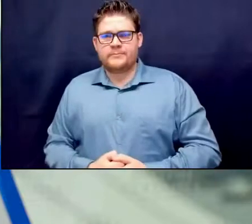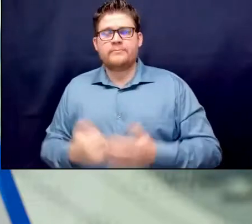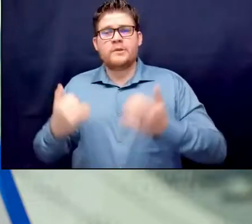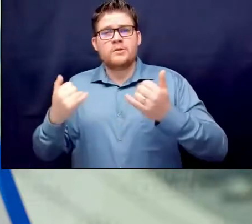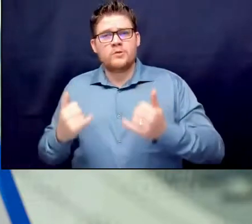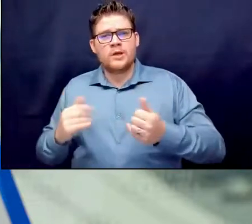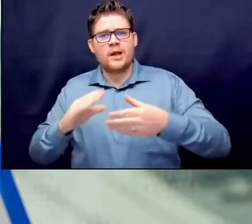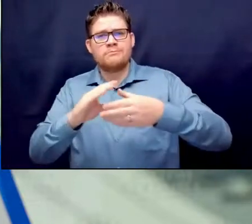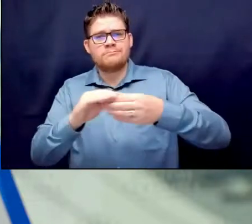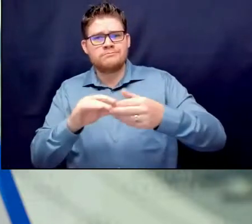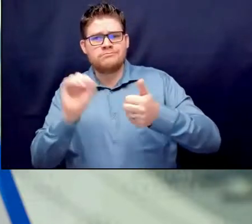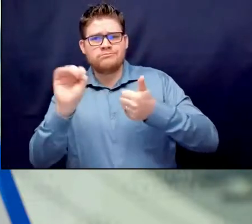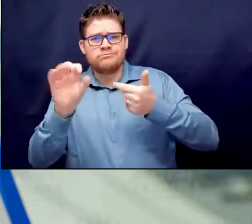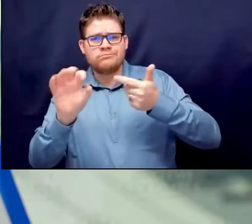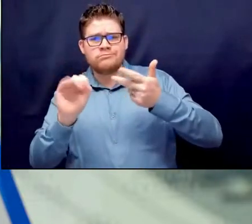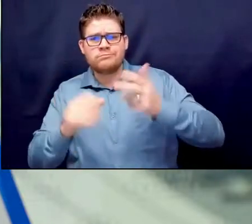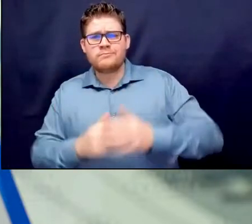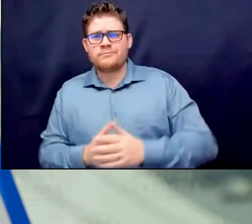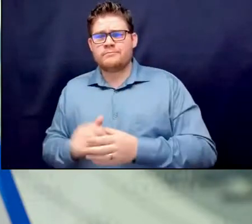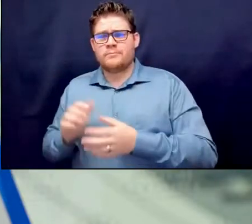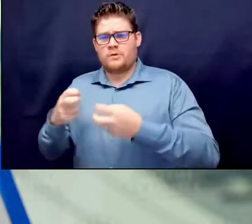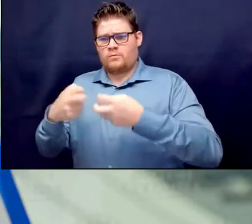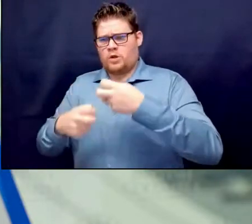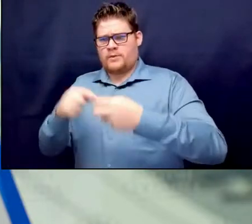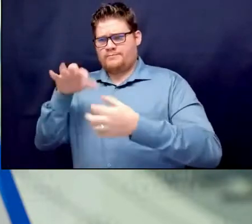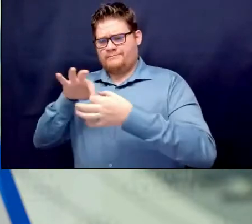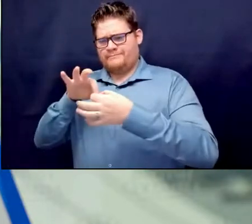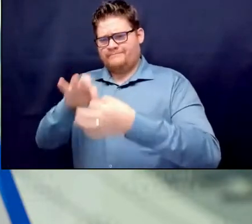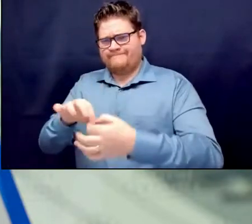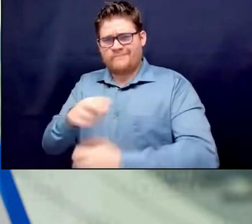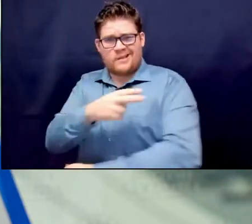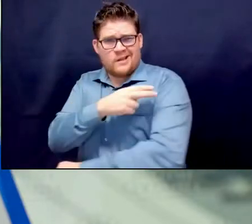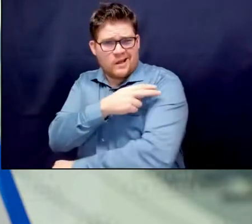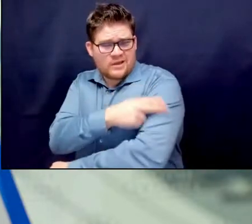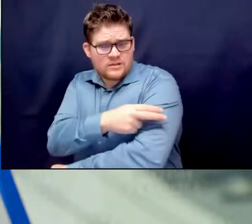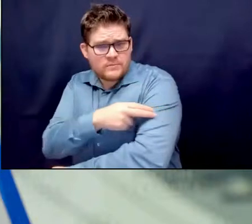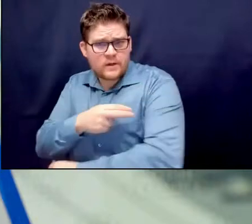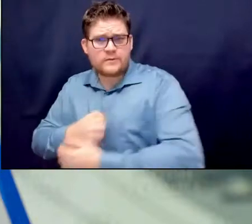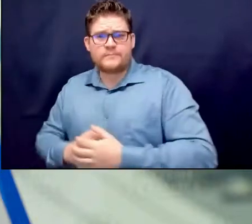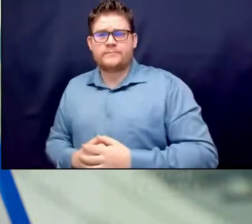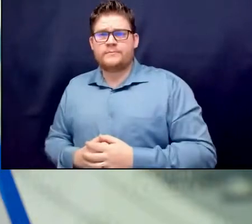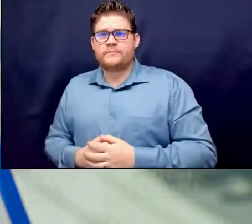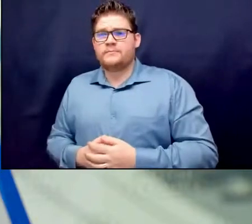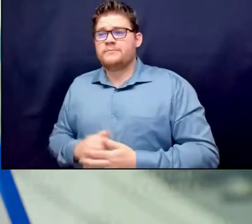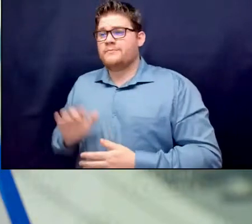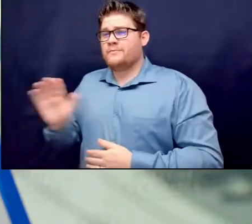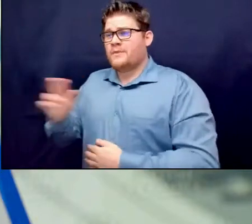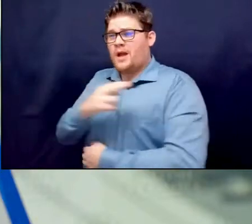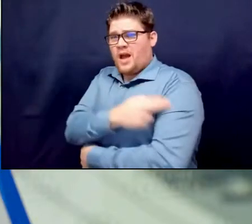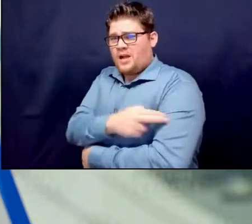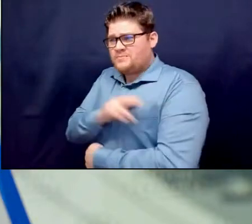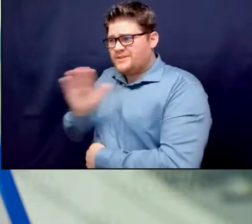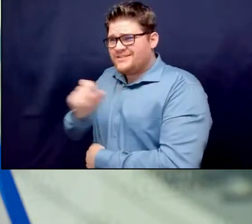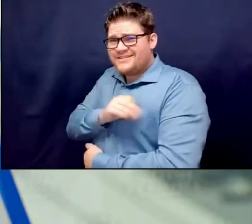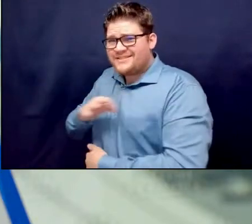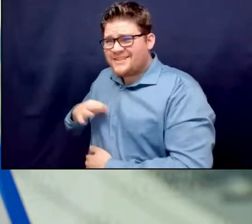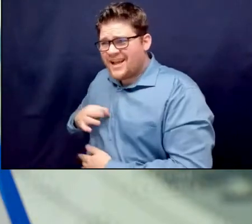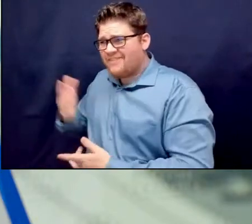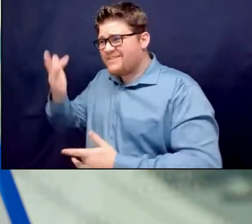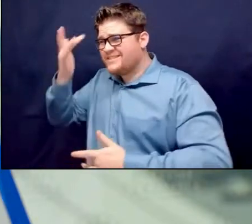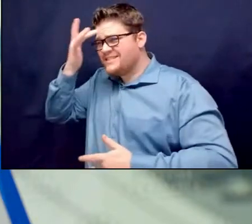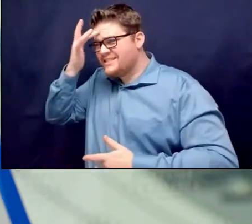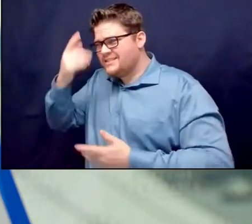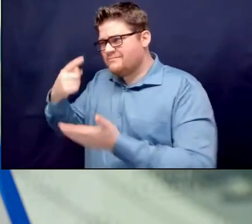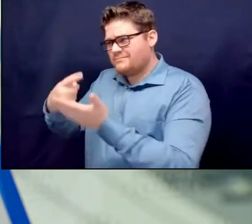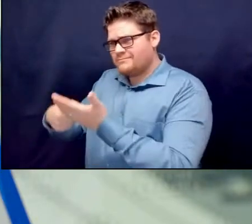including on issues of rapid testing and healthcare workers who are currently off sick. And with that, it's